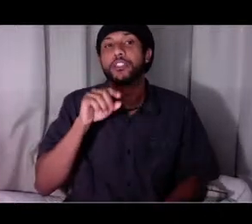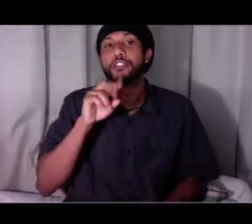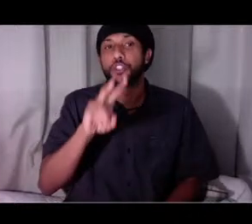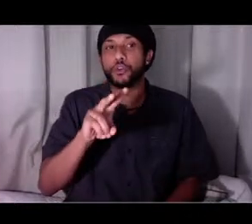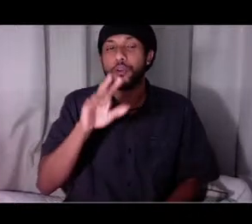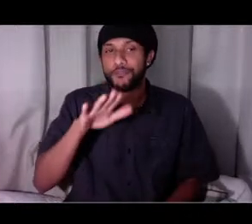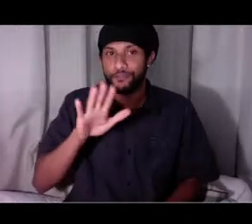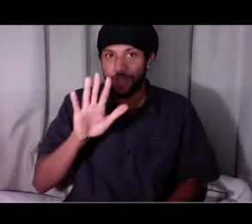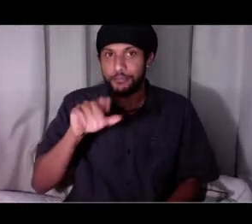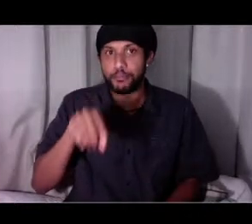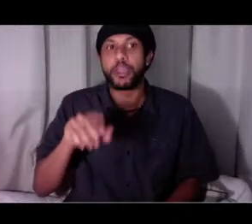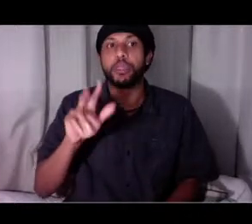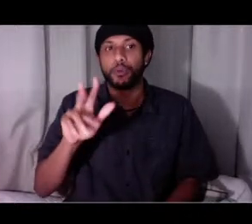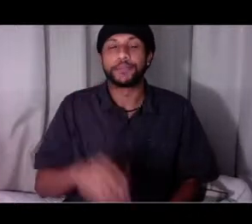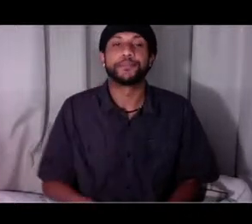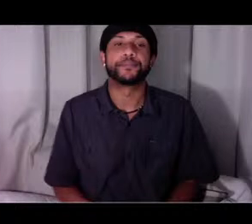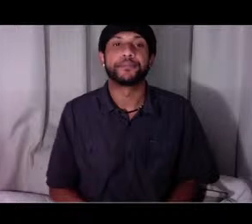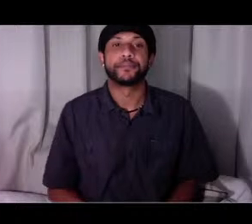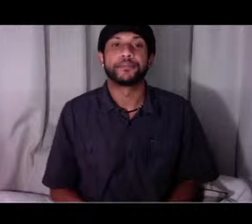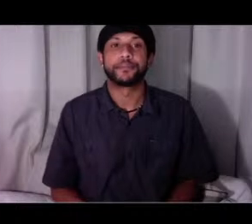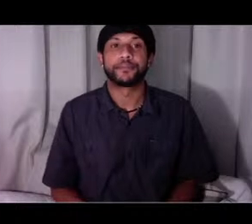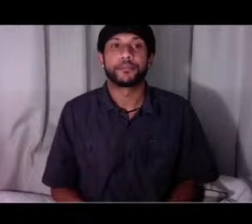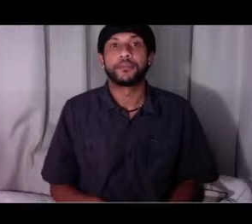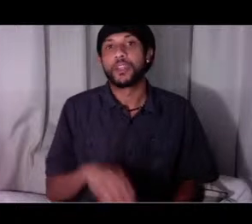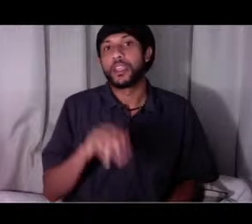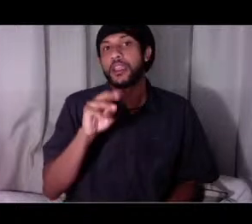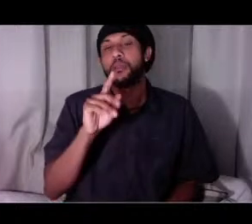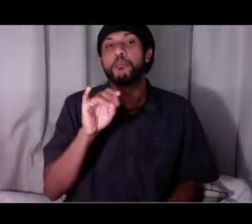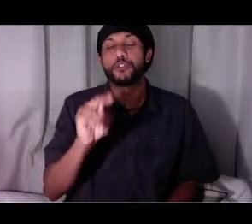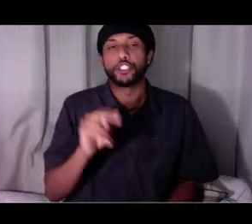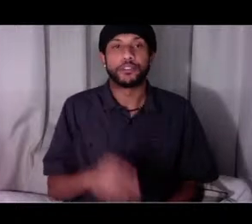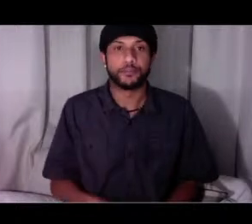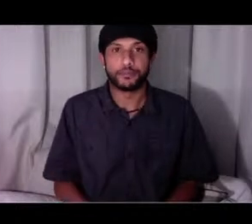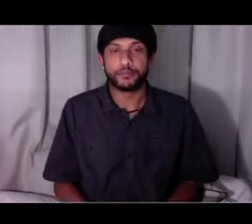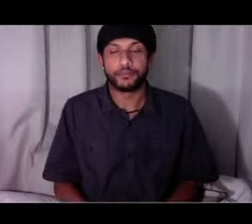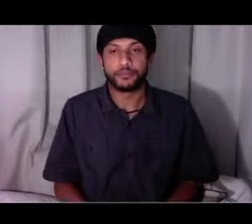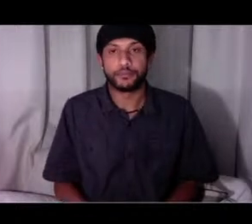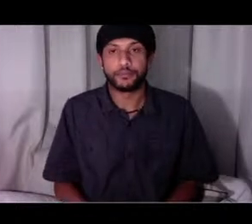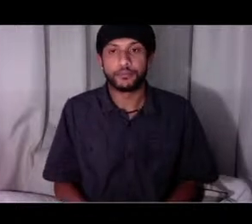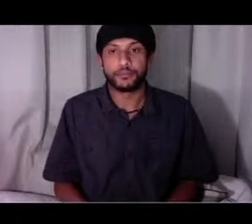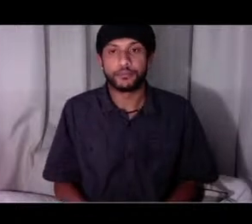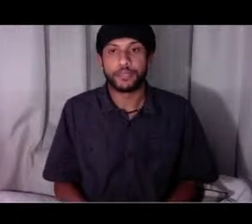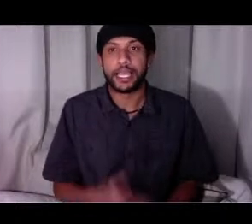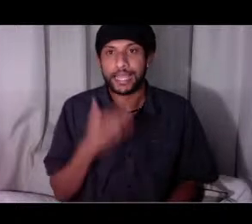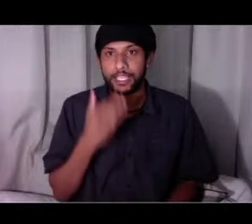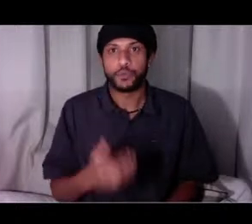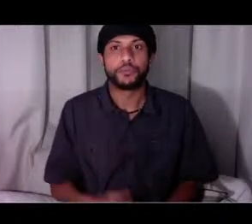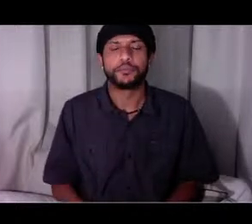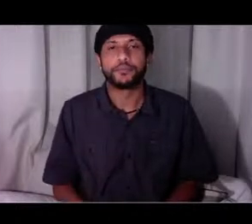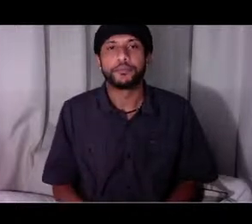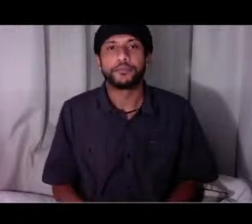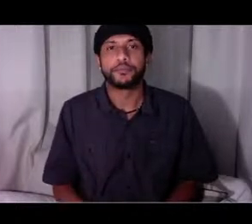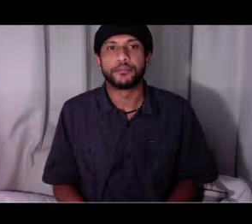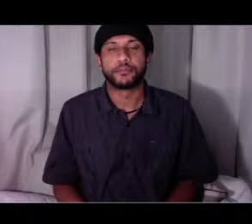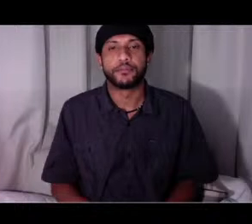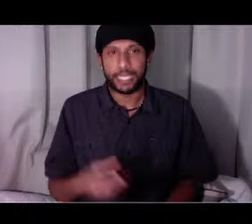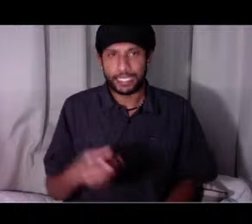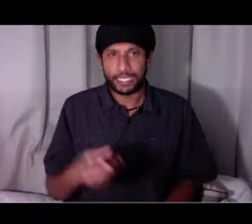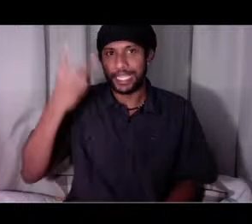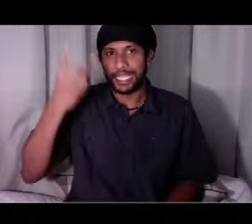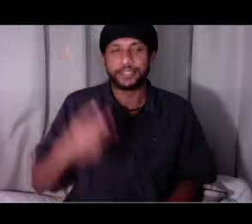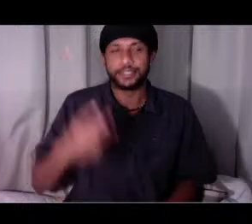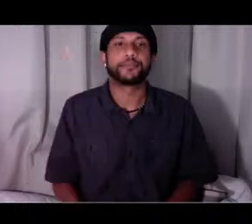5.3 which have been is there a motion so so move Pat har thank you you Bo